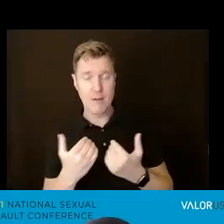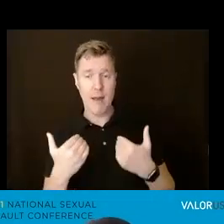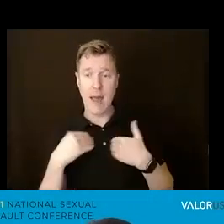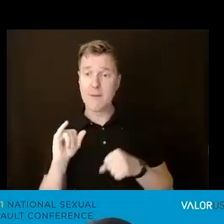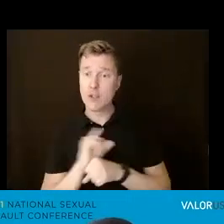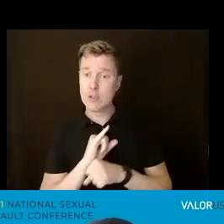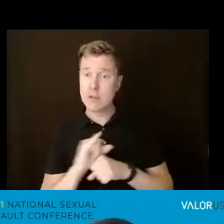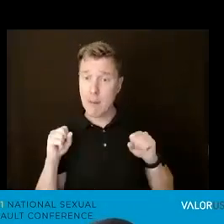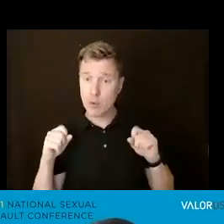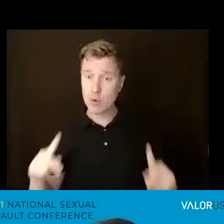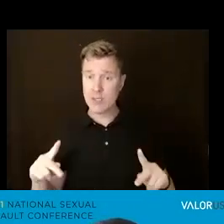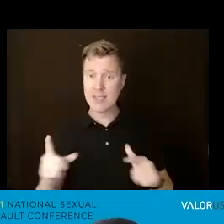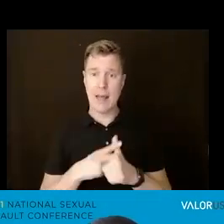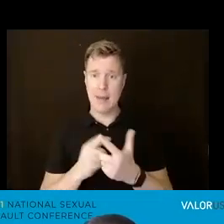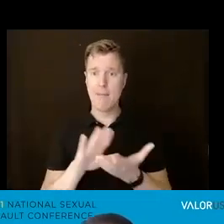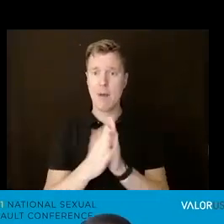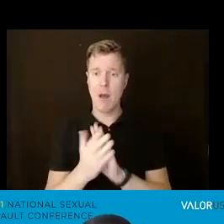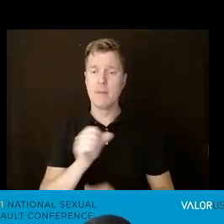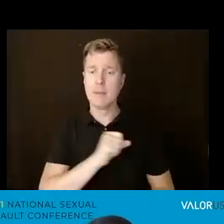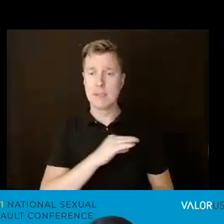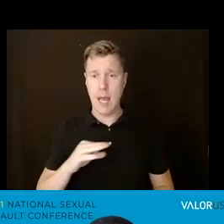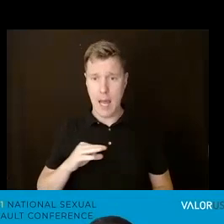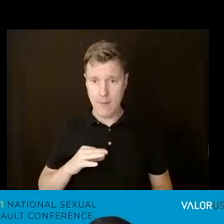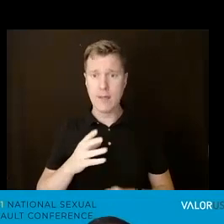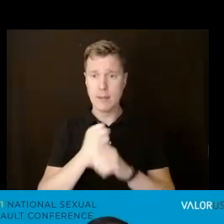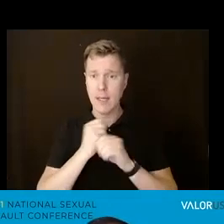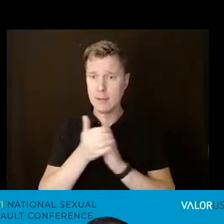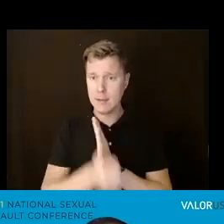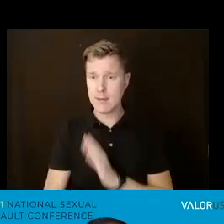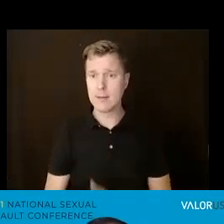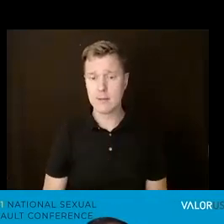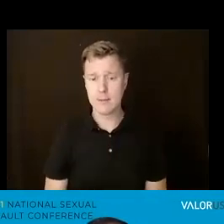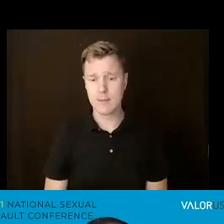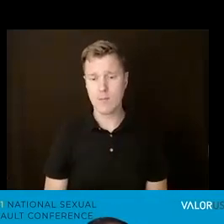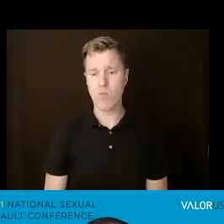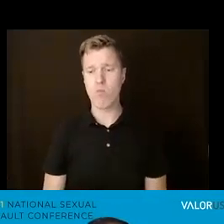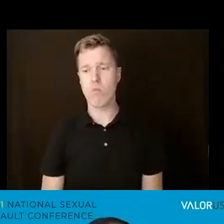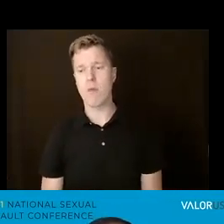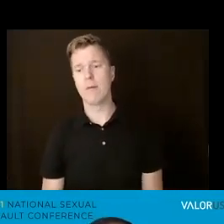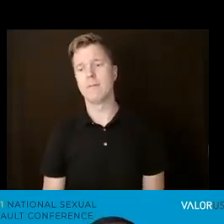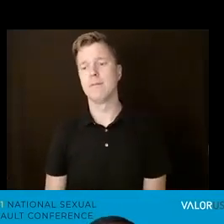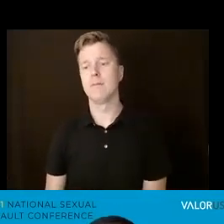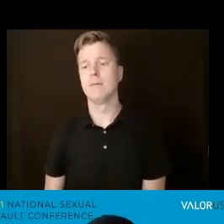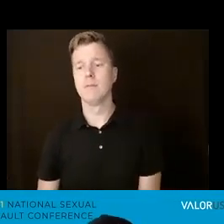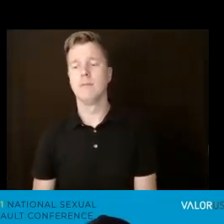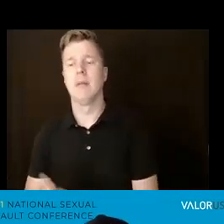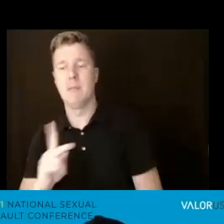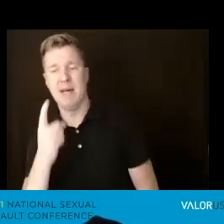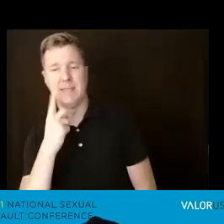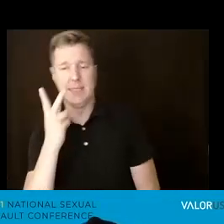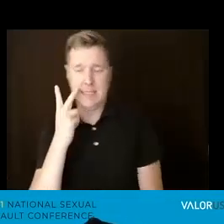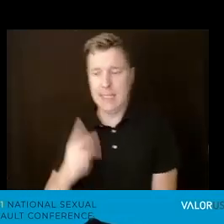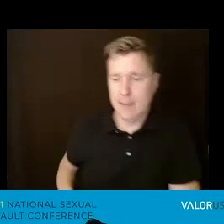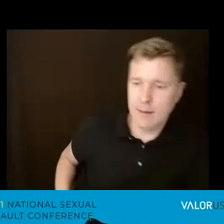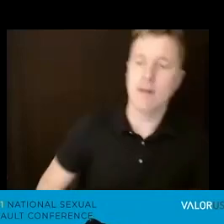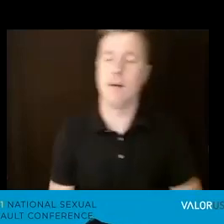opportunities, and then become staff and gain their skills in that way. And, I'm seeing from people in